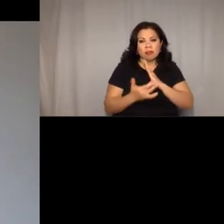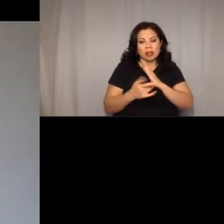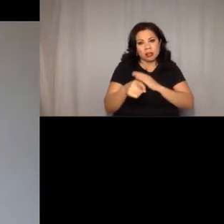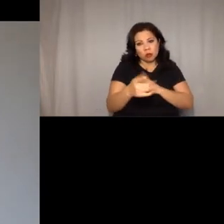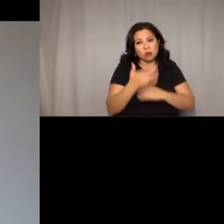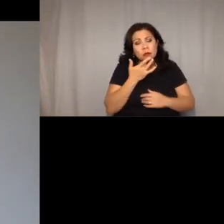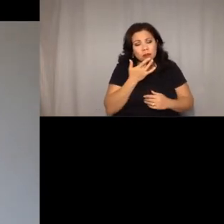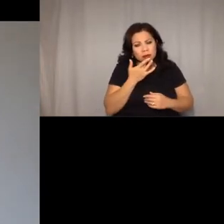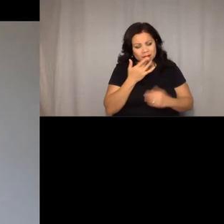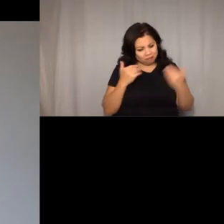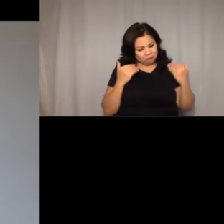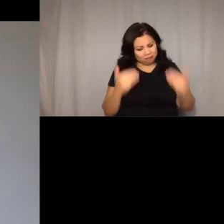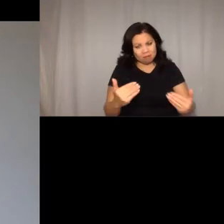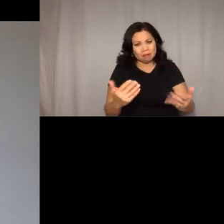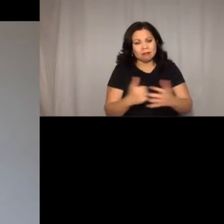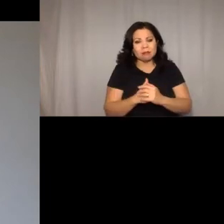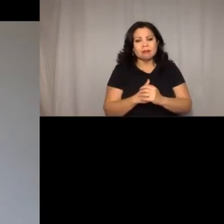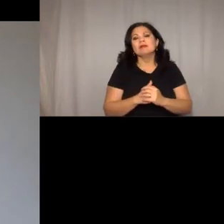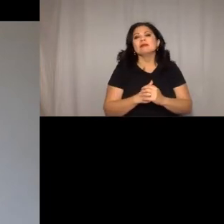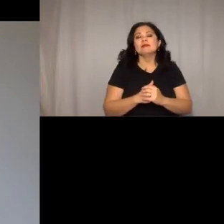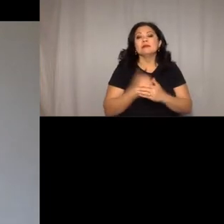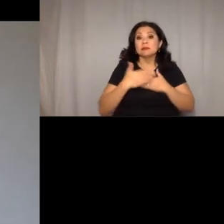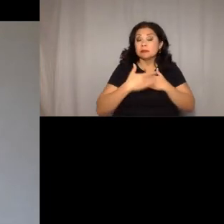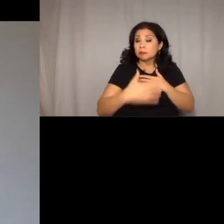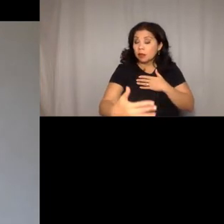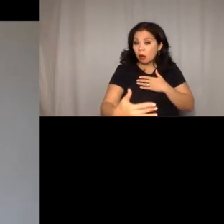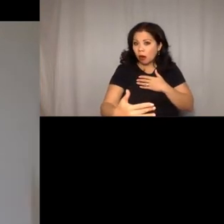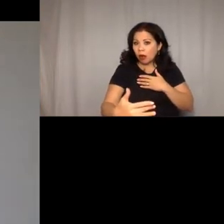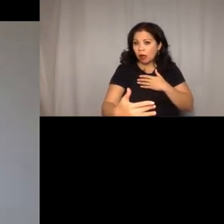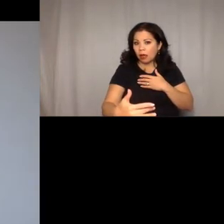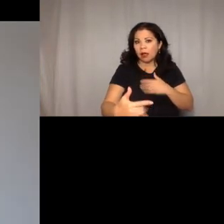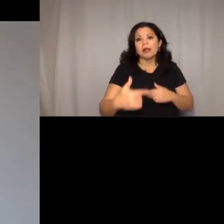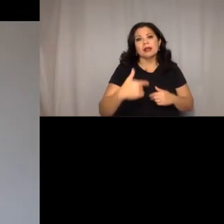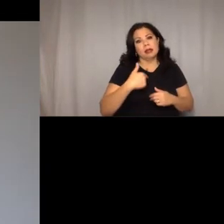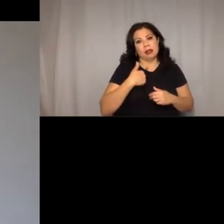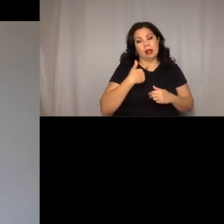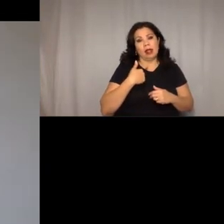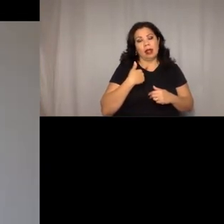prefer, use that one. Okay. From now on, I am going to